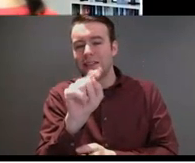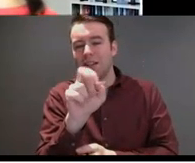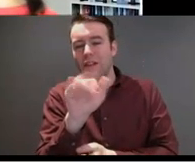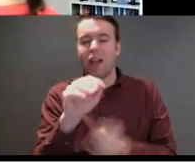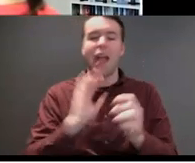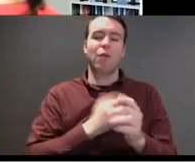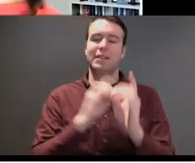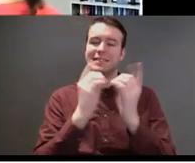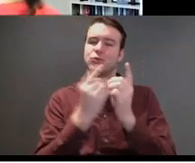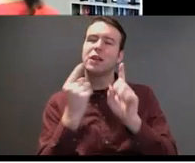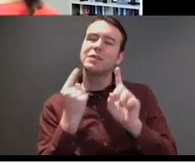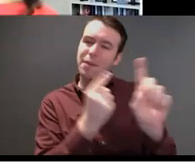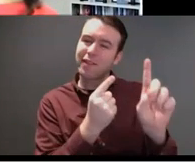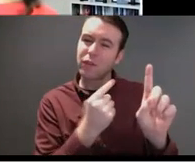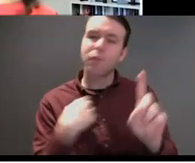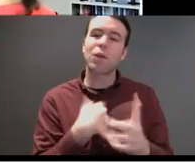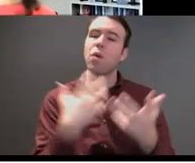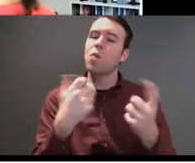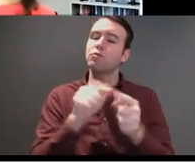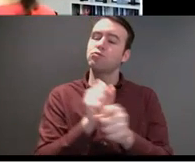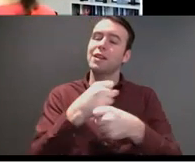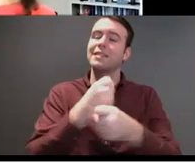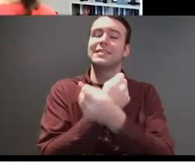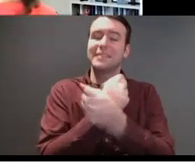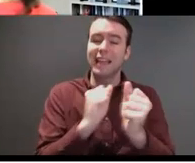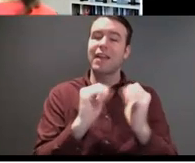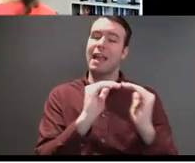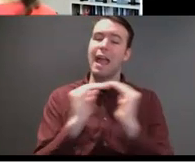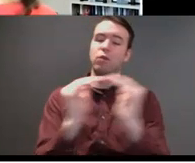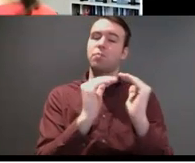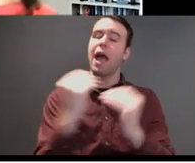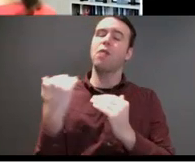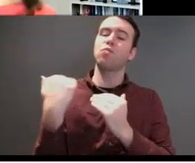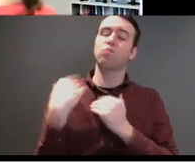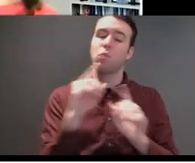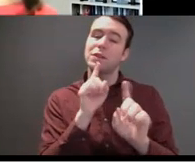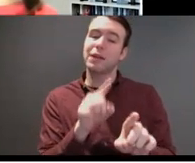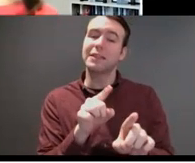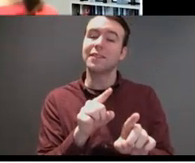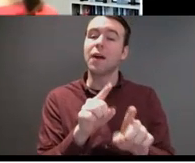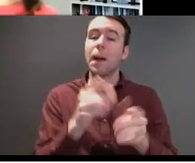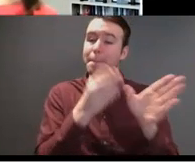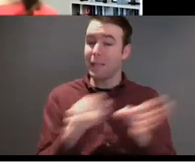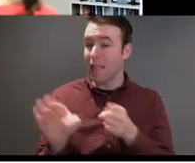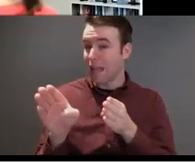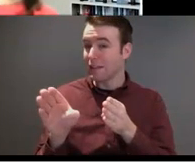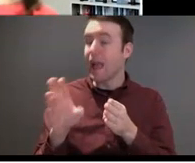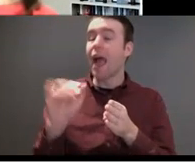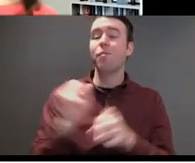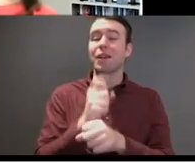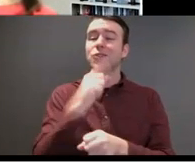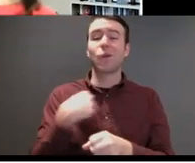was aiming for. We wanted to create a safe, equitable, and responsive plan. And we also wanted to make sure that